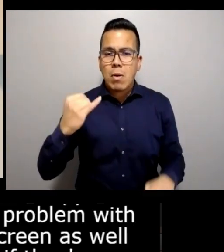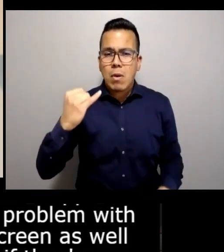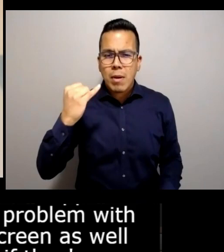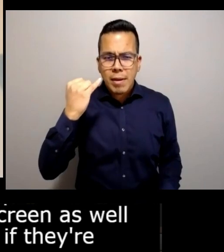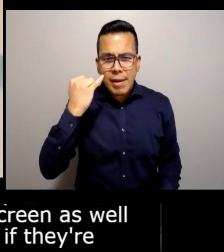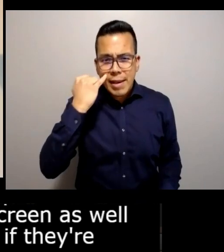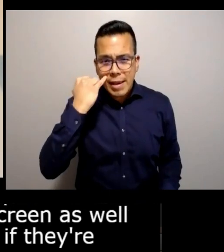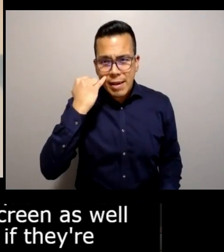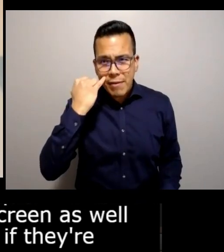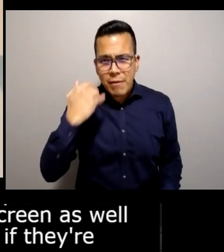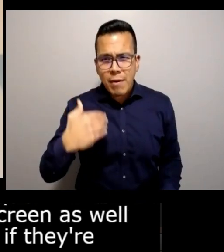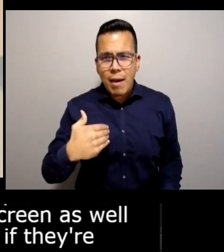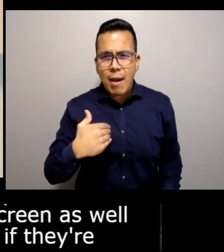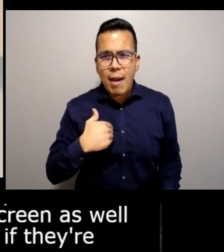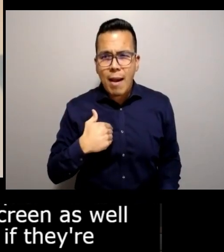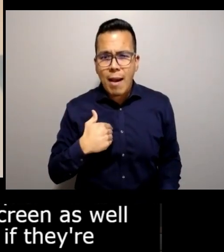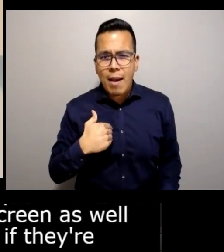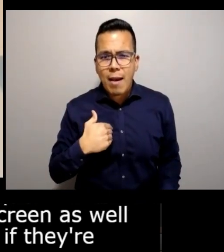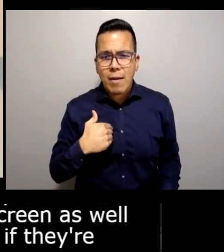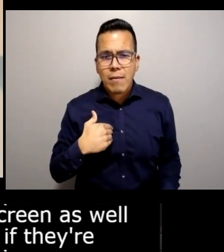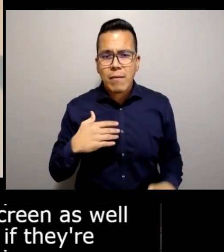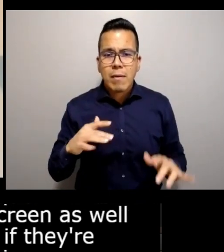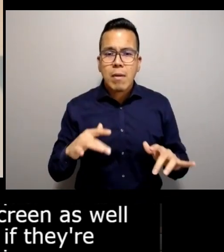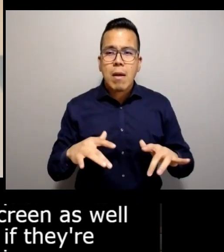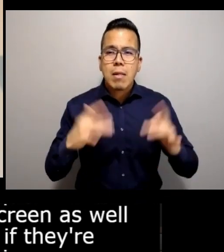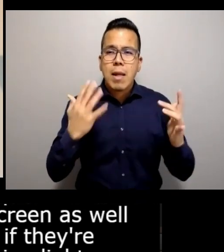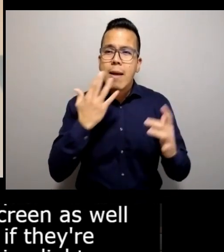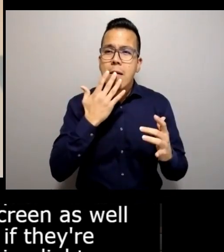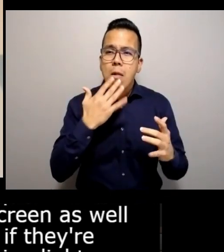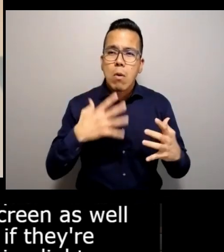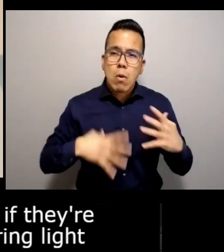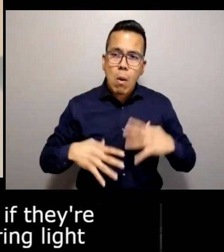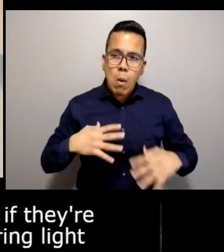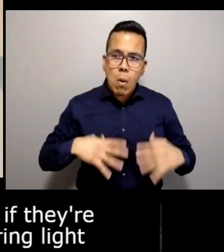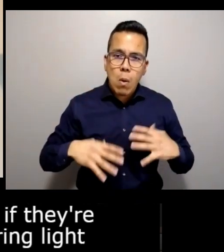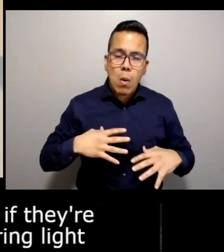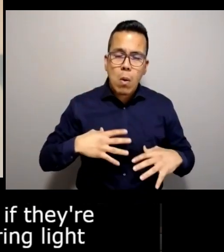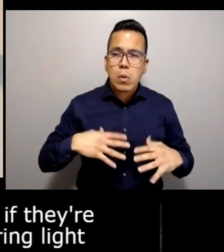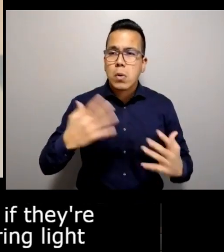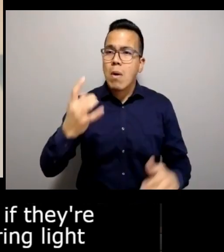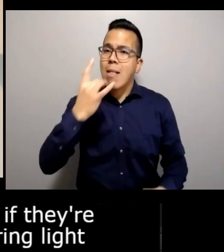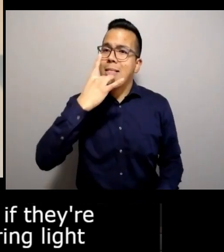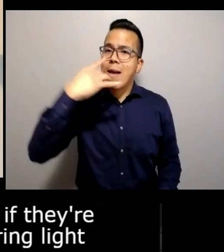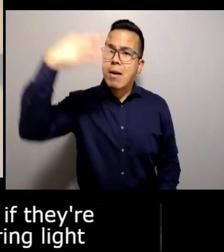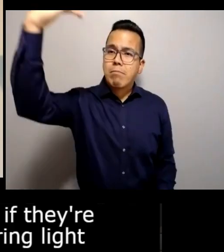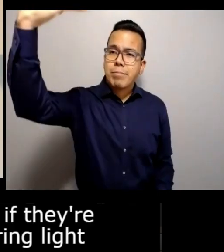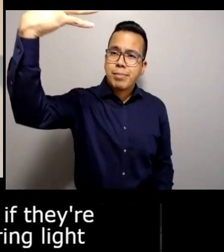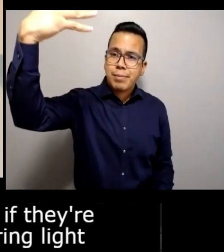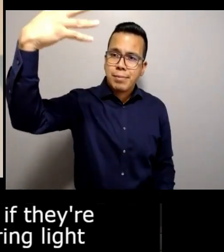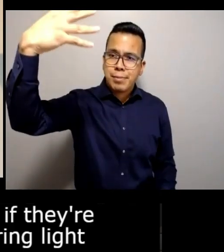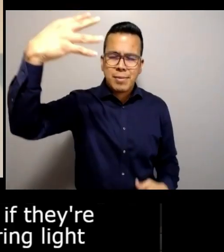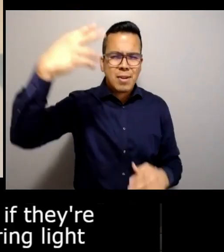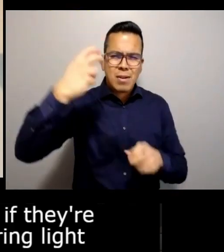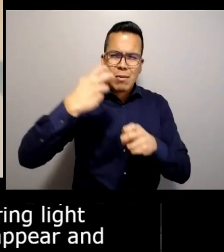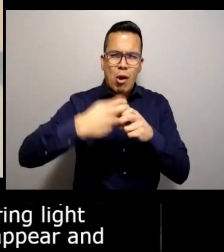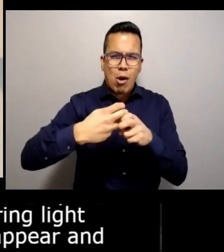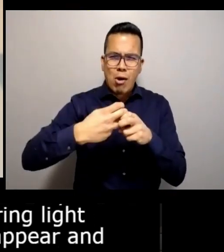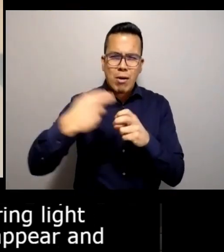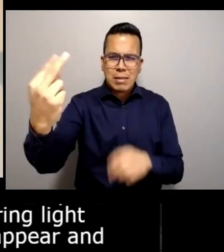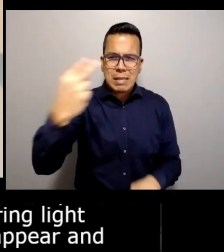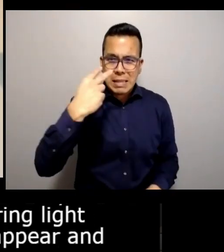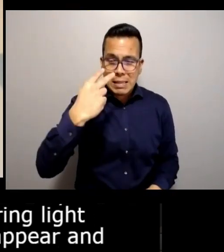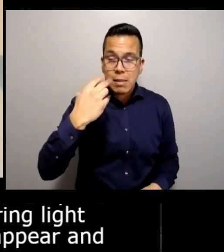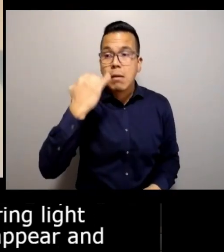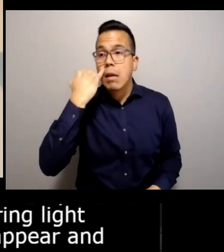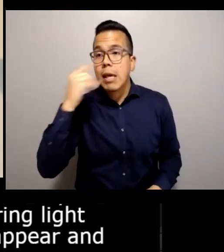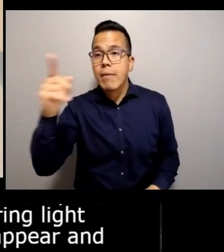they're wearing light clothes. Sometimes the light makes their faces disappear, and people who are reading lips have a hard